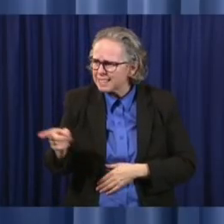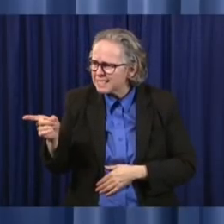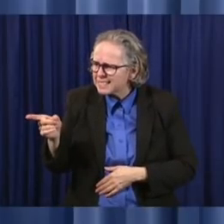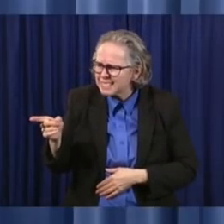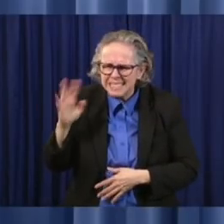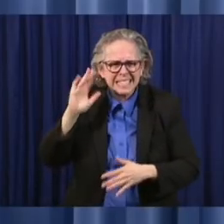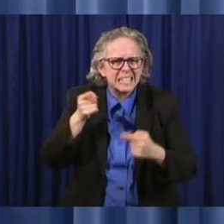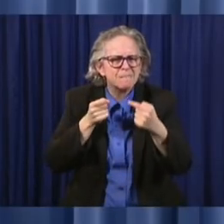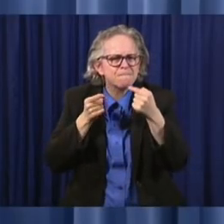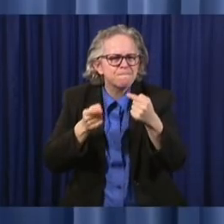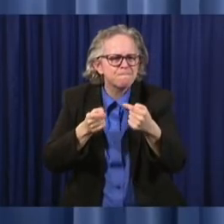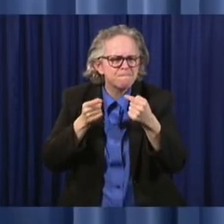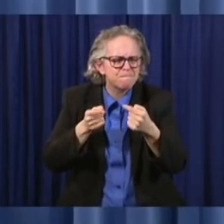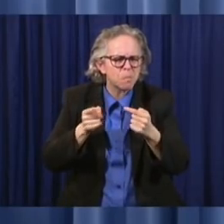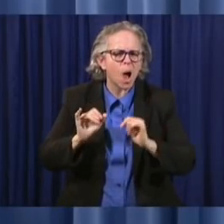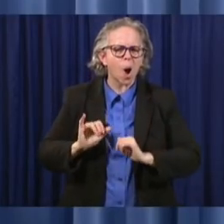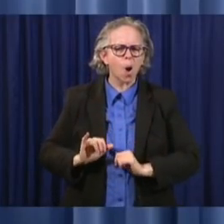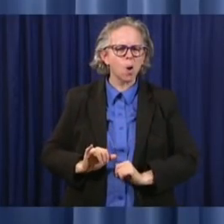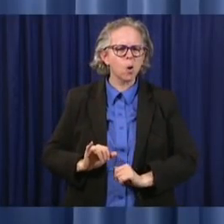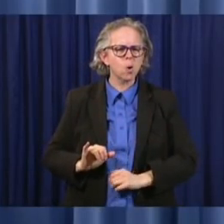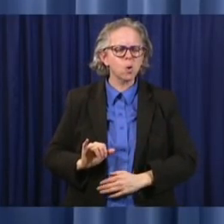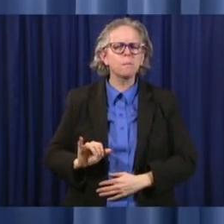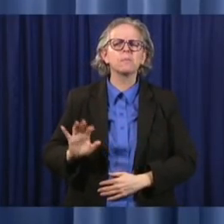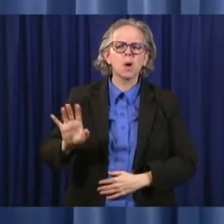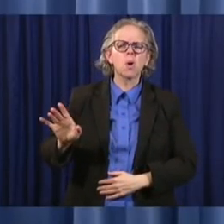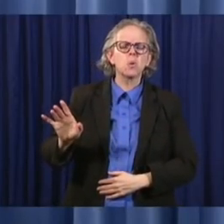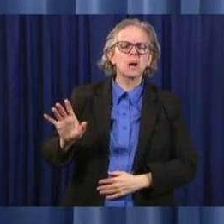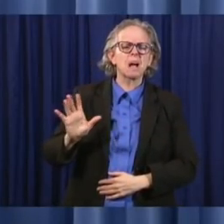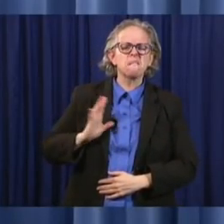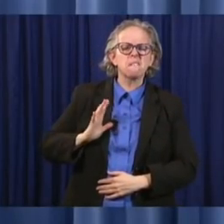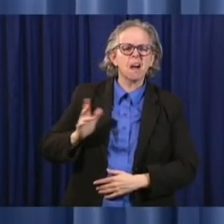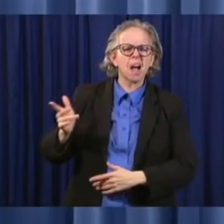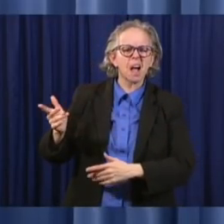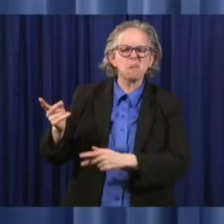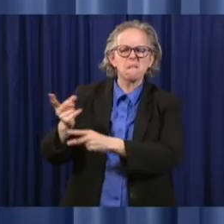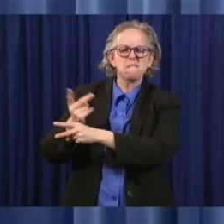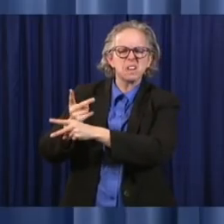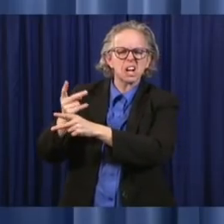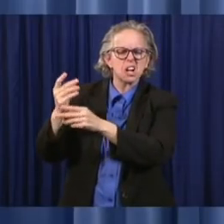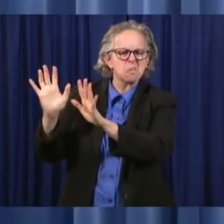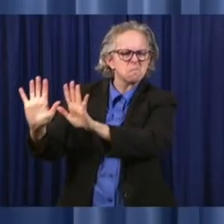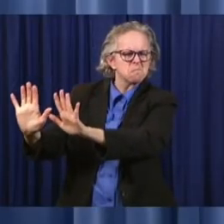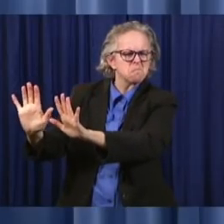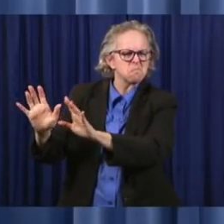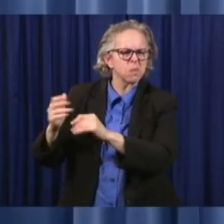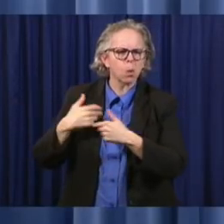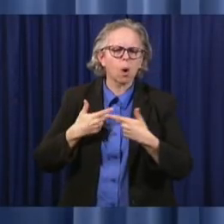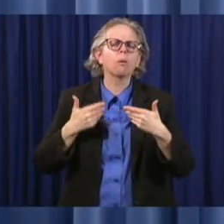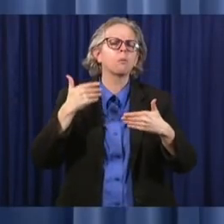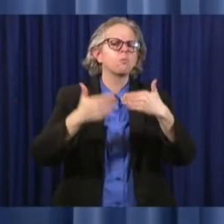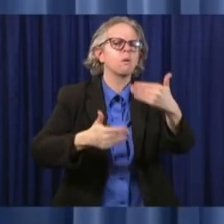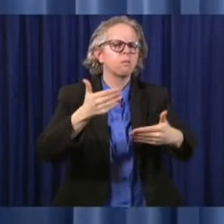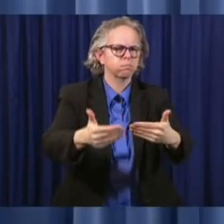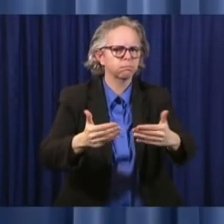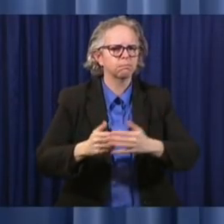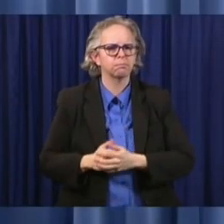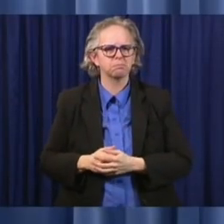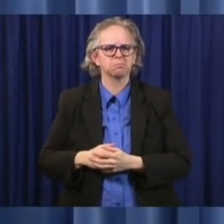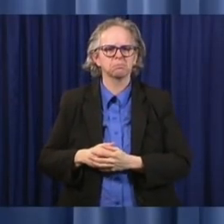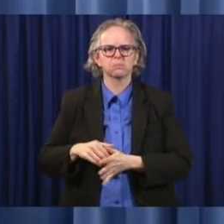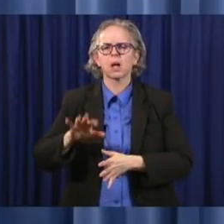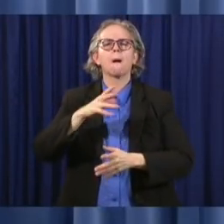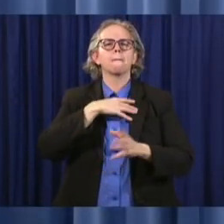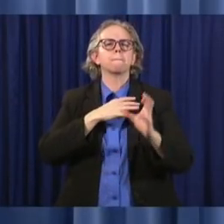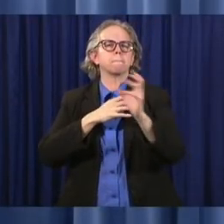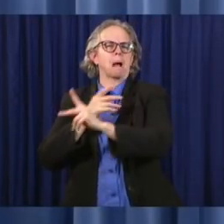up. All right, I will move on then. And we'll get back to Deborah in a moment. Let me